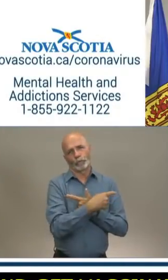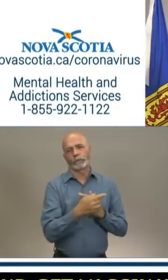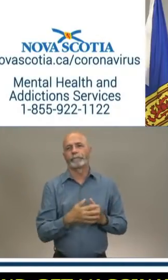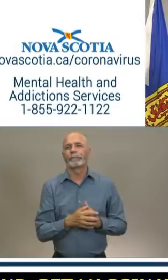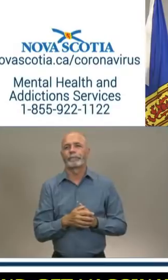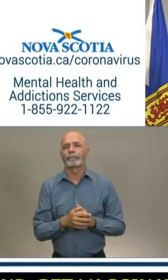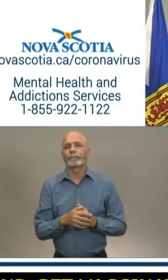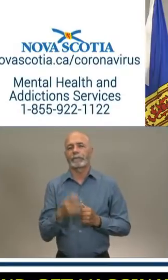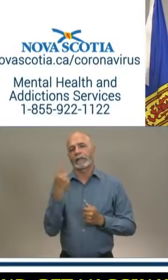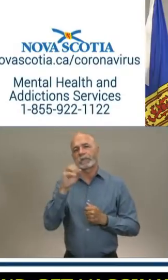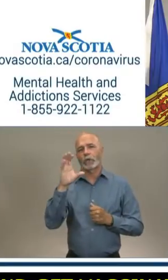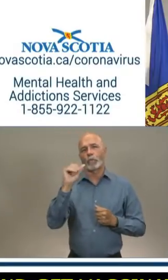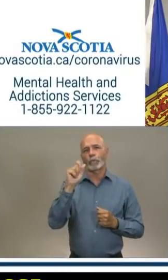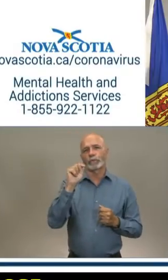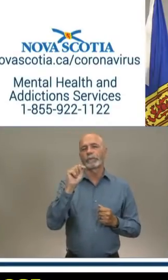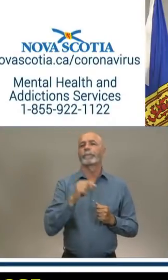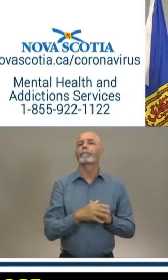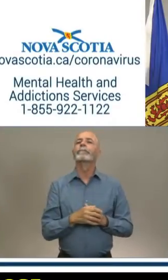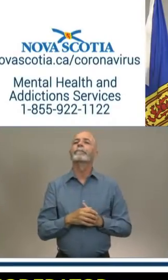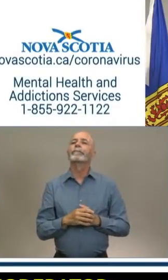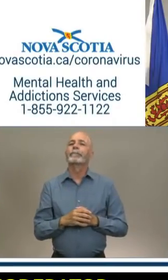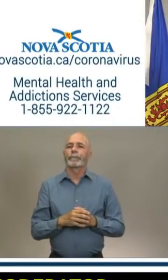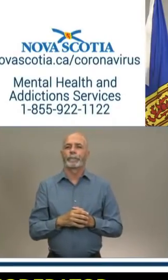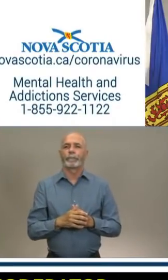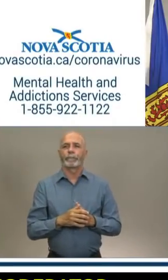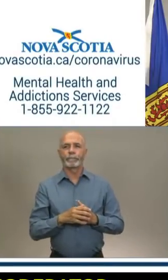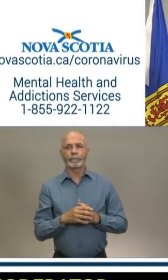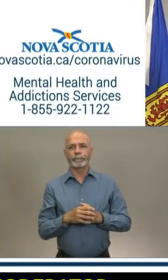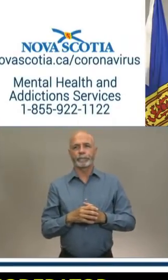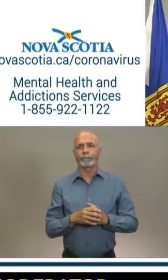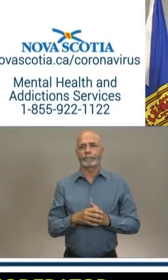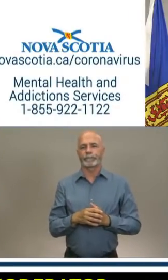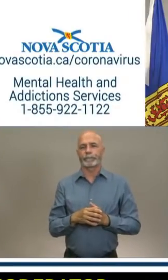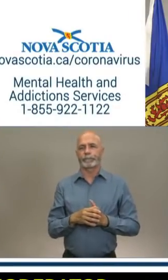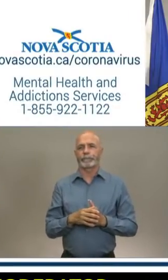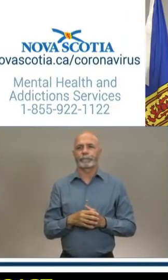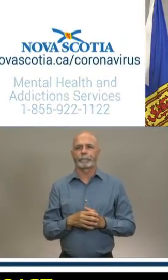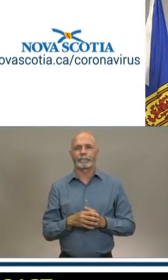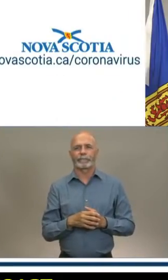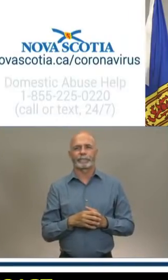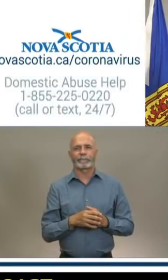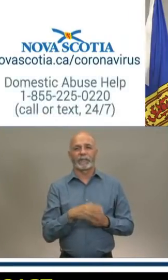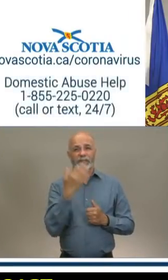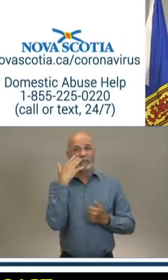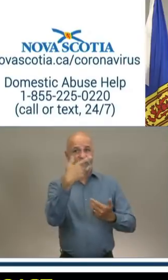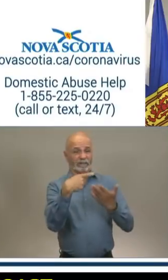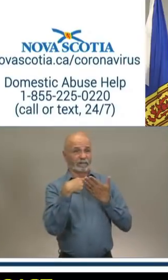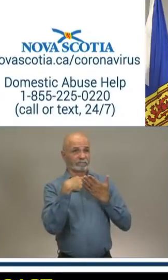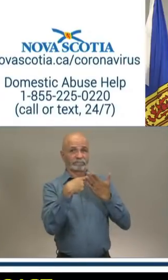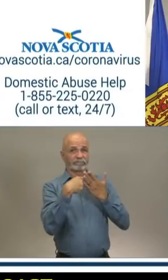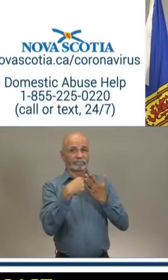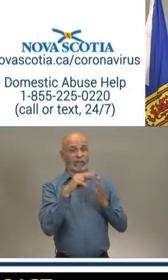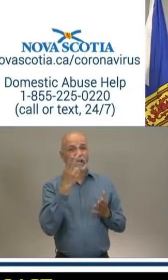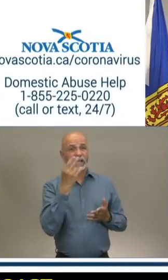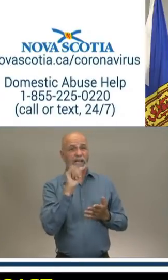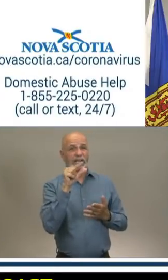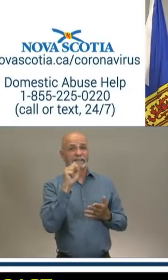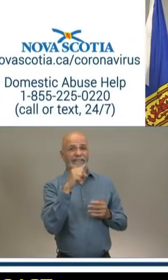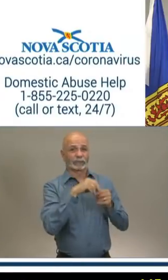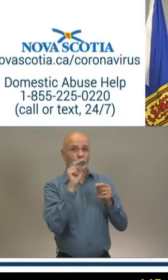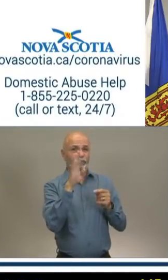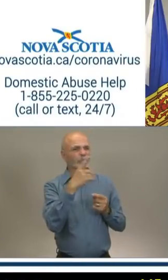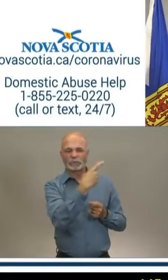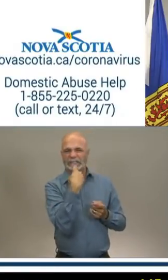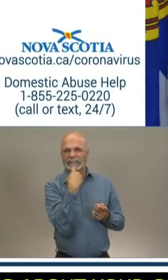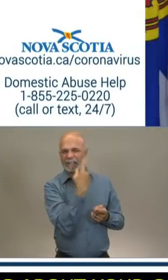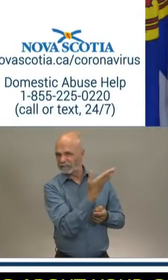Thank you. Hi, Premier. I'm wondering what details you can tell us about your conversations yesterday with Premier Higgs. Yeah, there's nothing